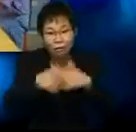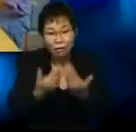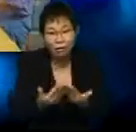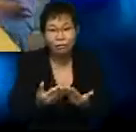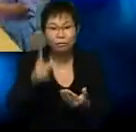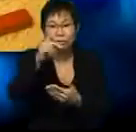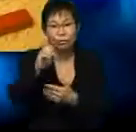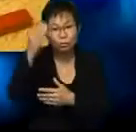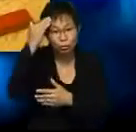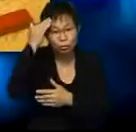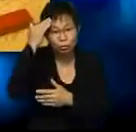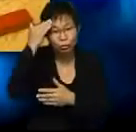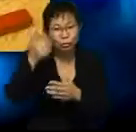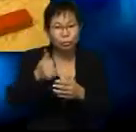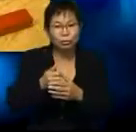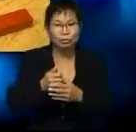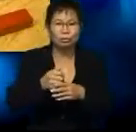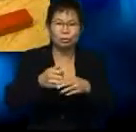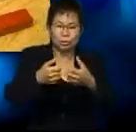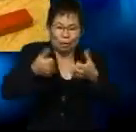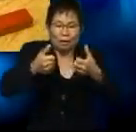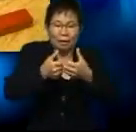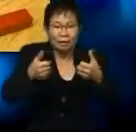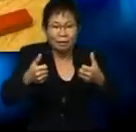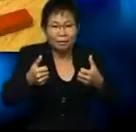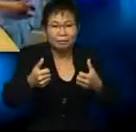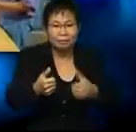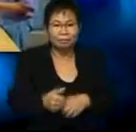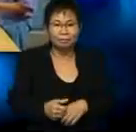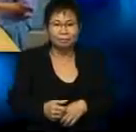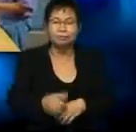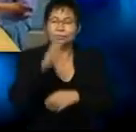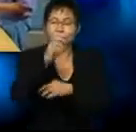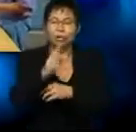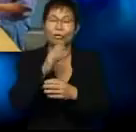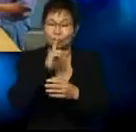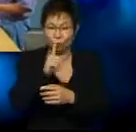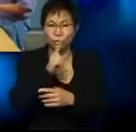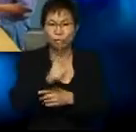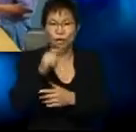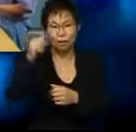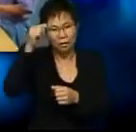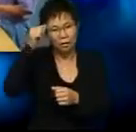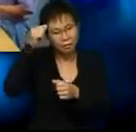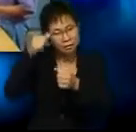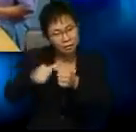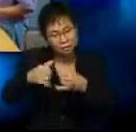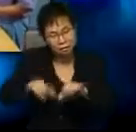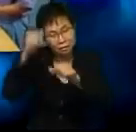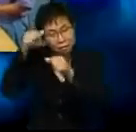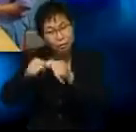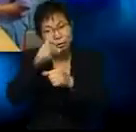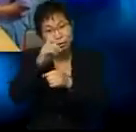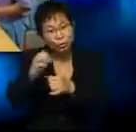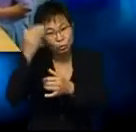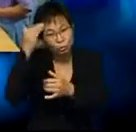know that magnet can attract certain objects? Yes, of course, I still remember that. So, do you